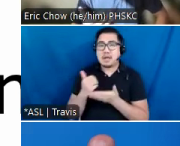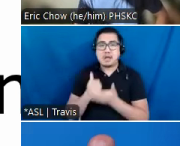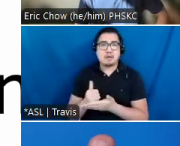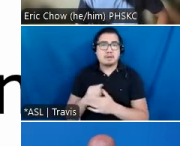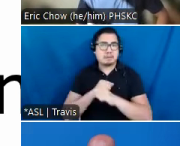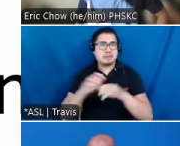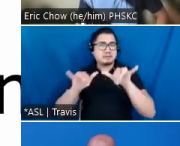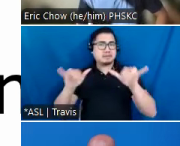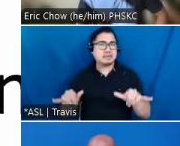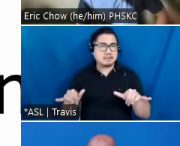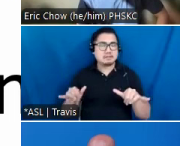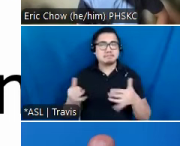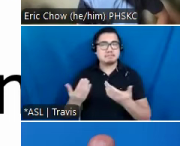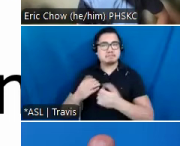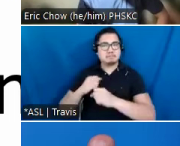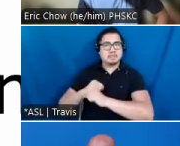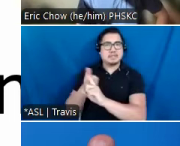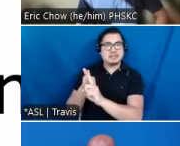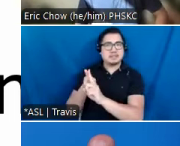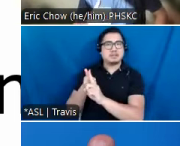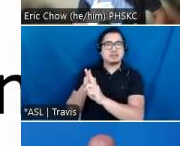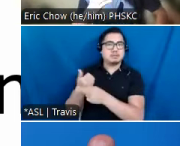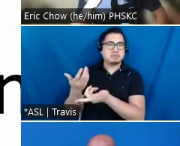leg up on defending itself against COVID,